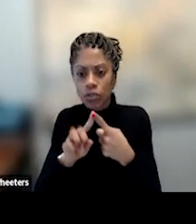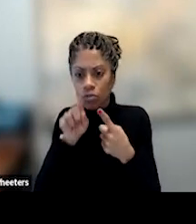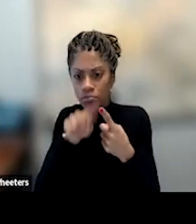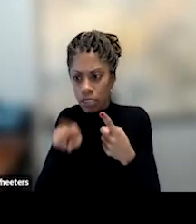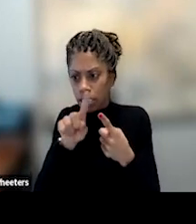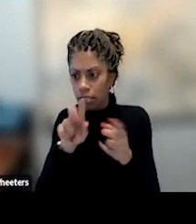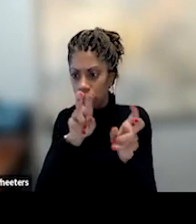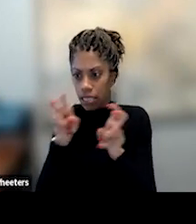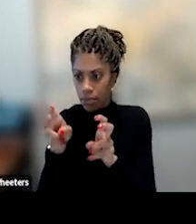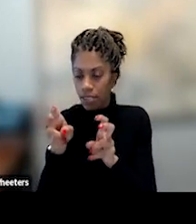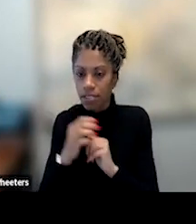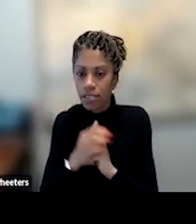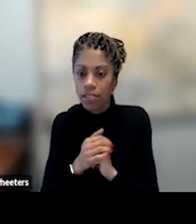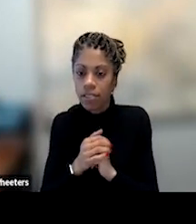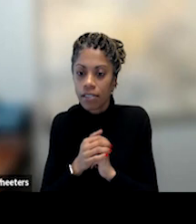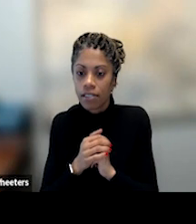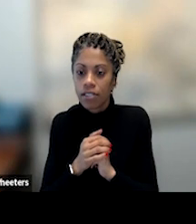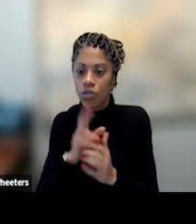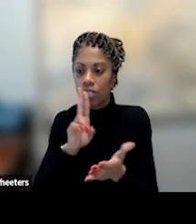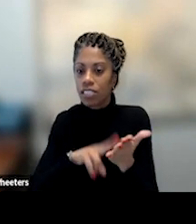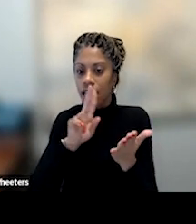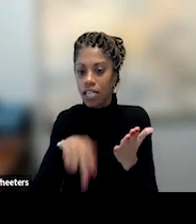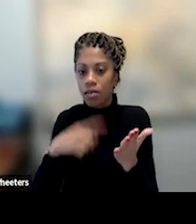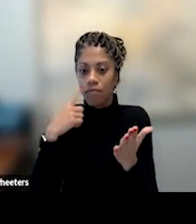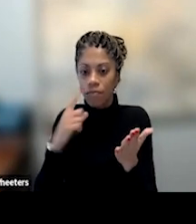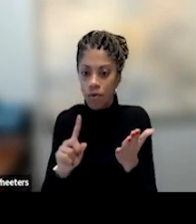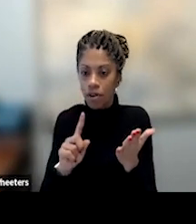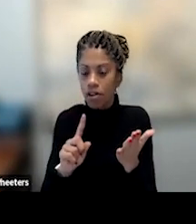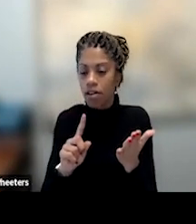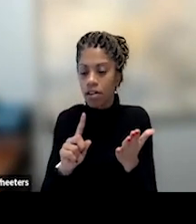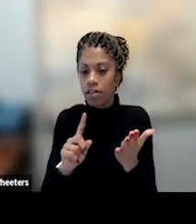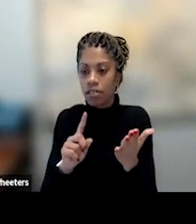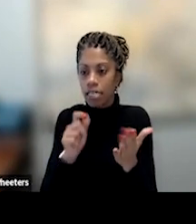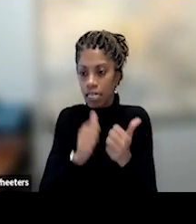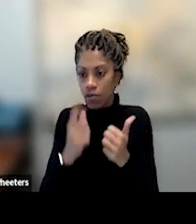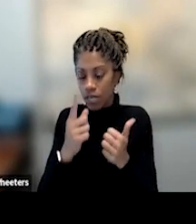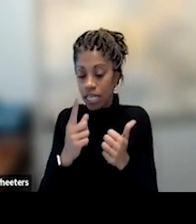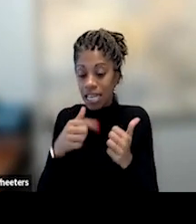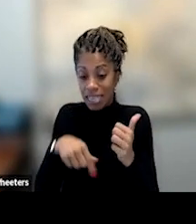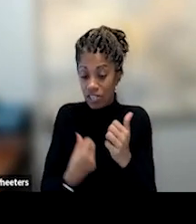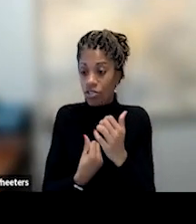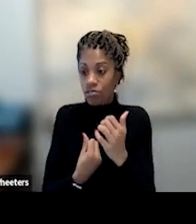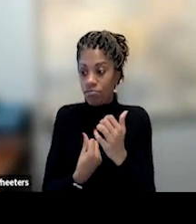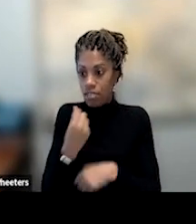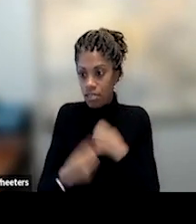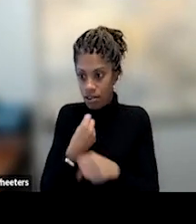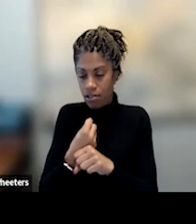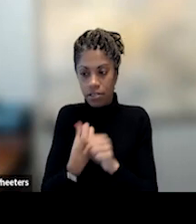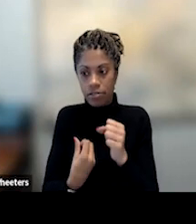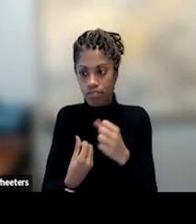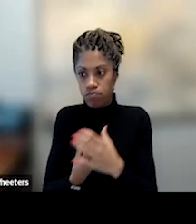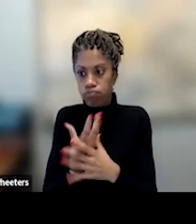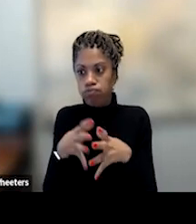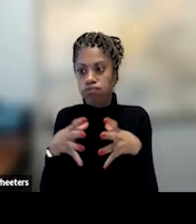you want to talk about. So you can sign up at comnetworkcircles.org. It's grown a lot this year. We're going to be adding some new circles most